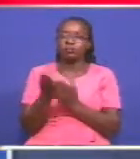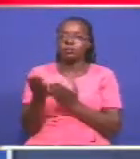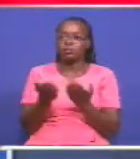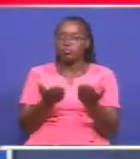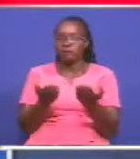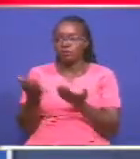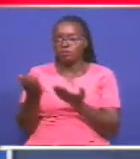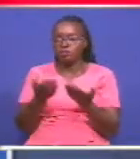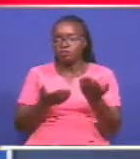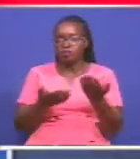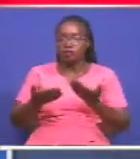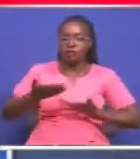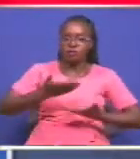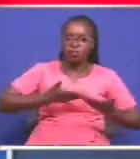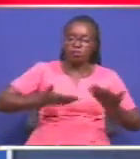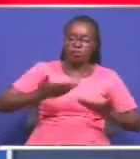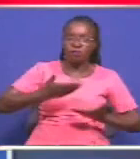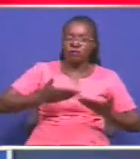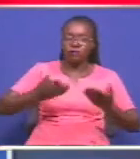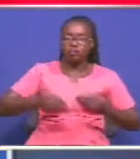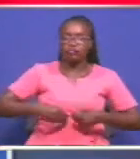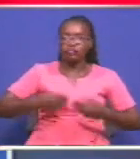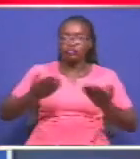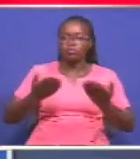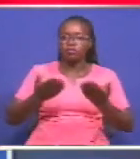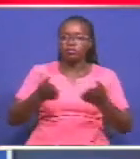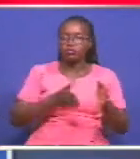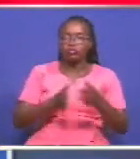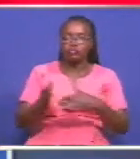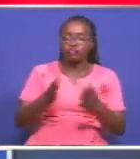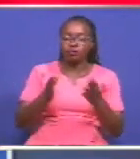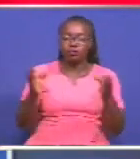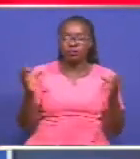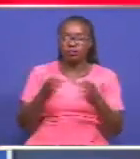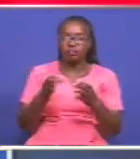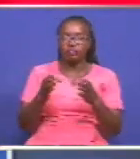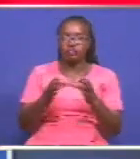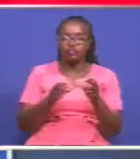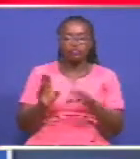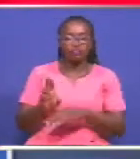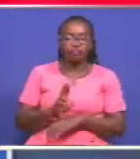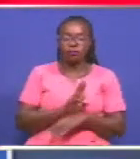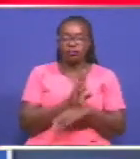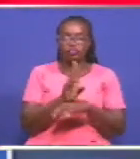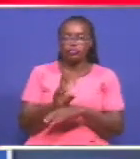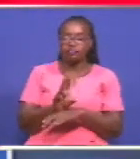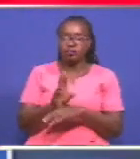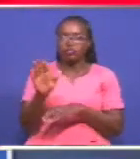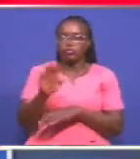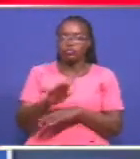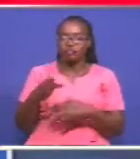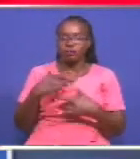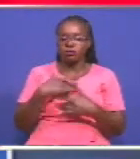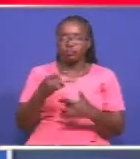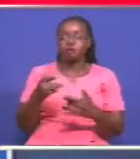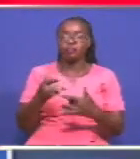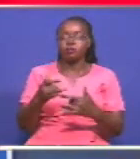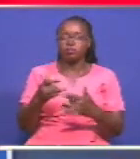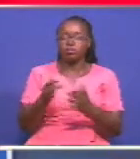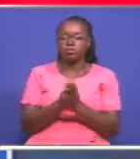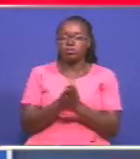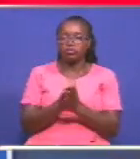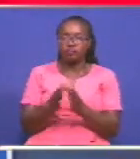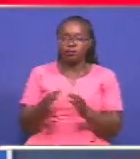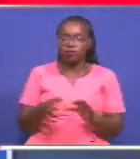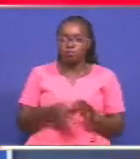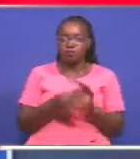Business-to-business interactions provides an avenue for companies to exploit areas of interest and forge